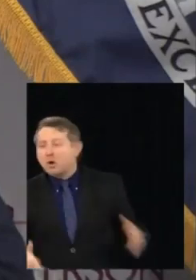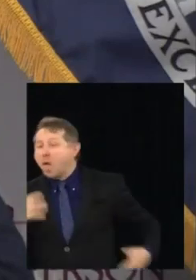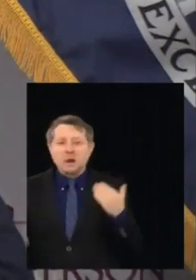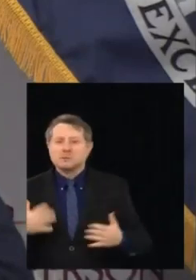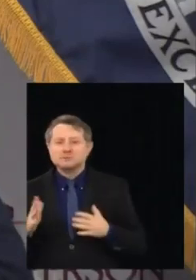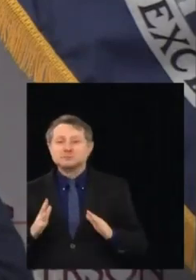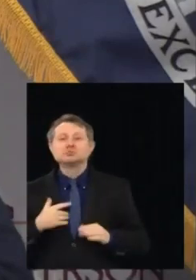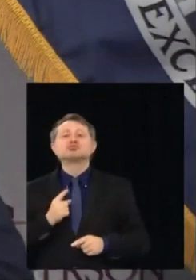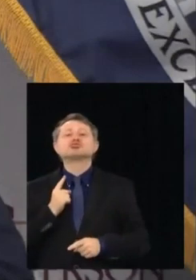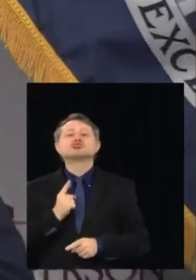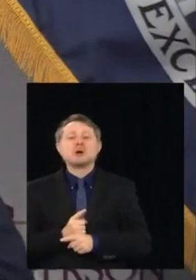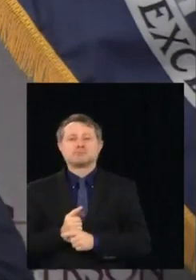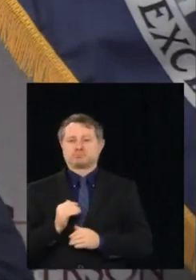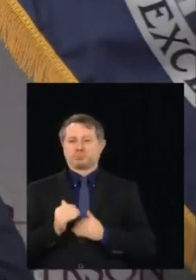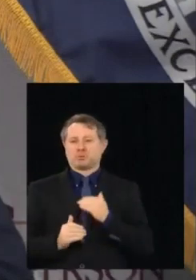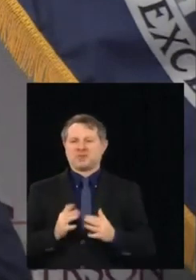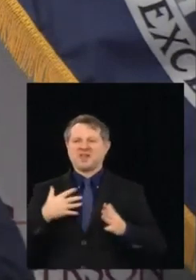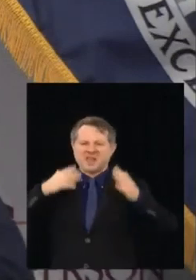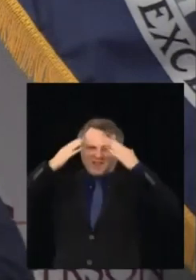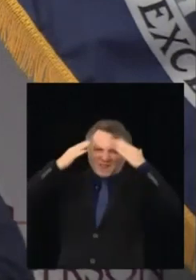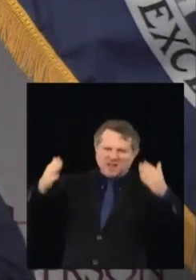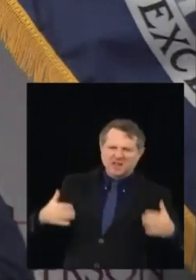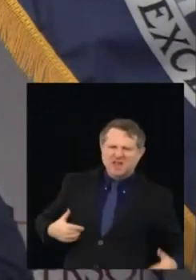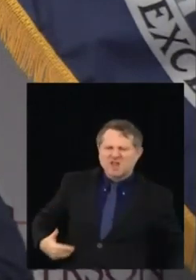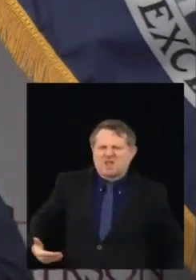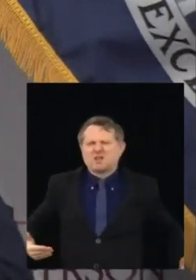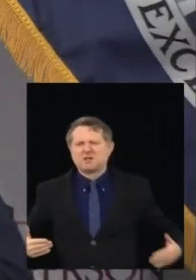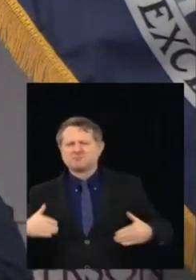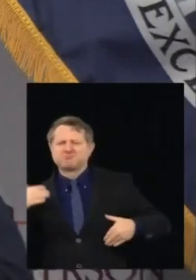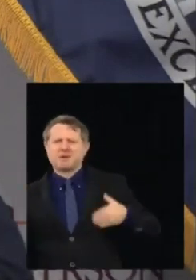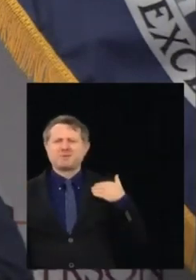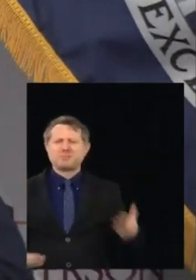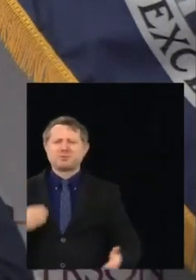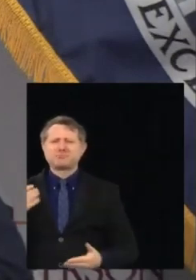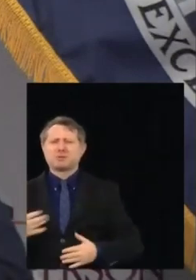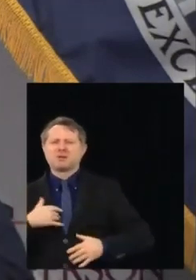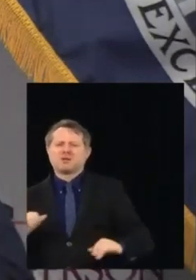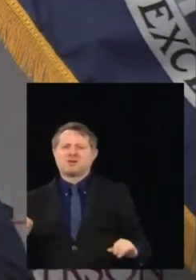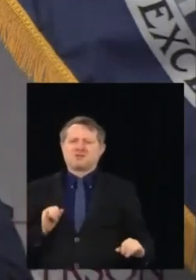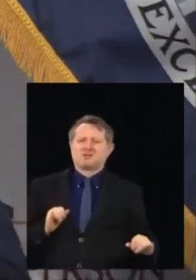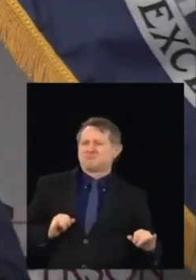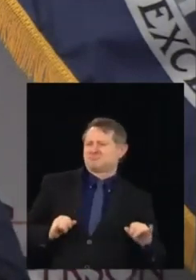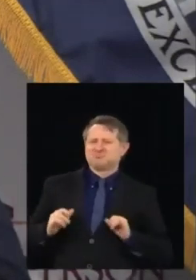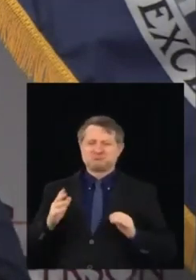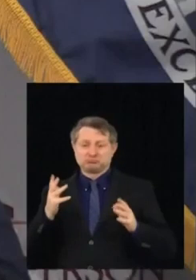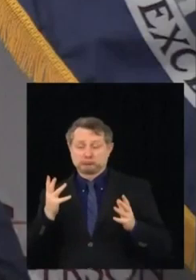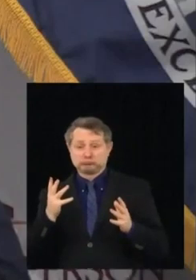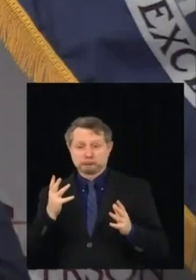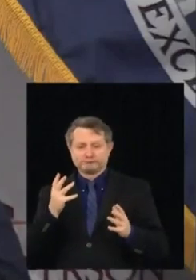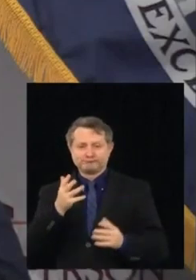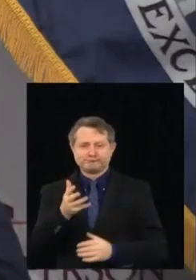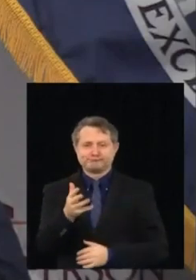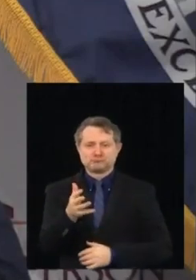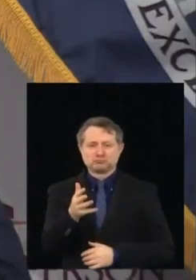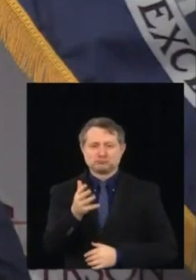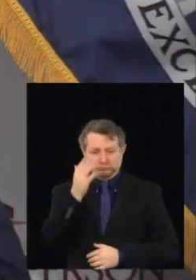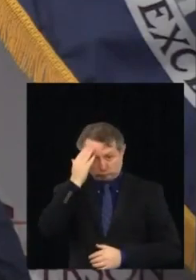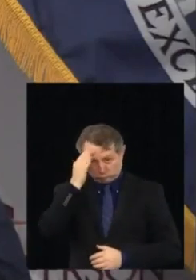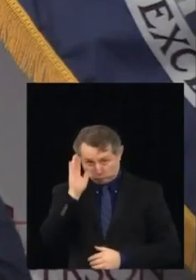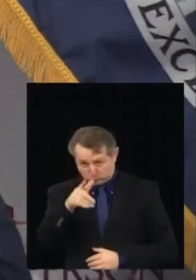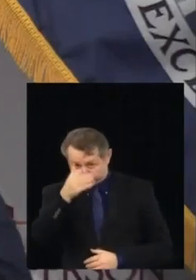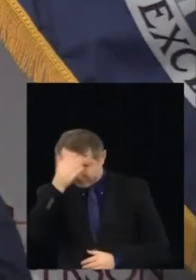cavalier, people get cocky, people get arrogant, they forget the pain we just went